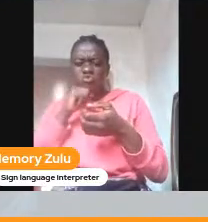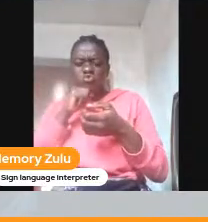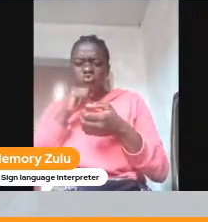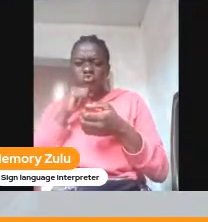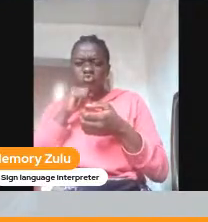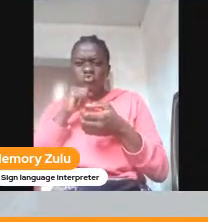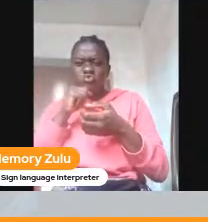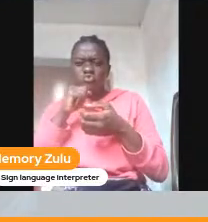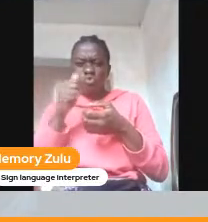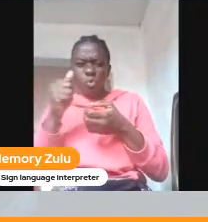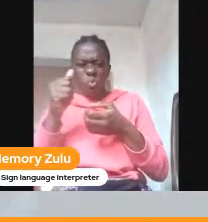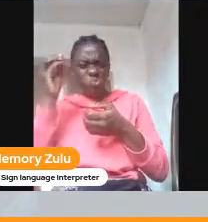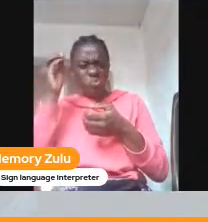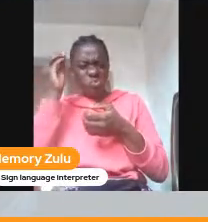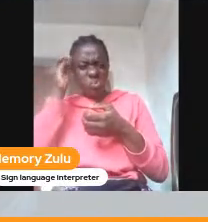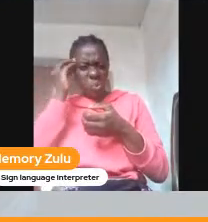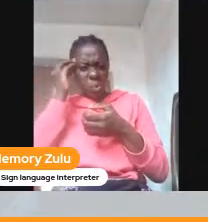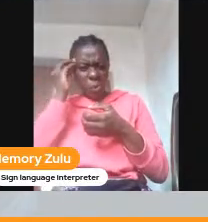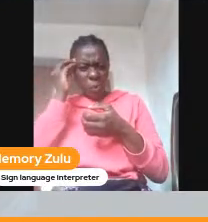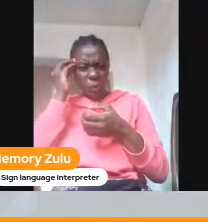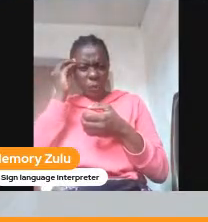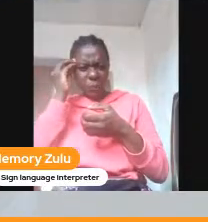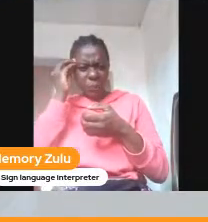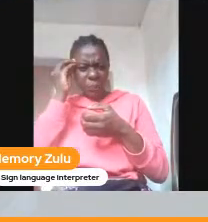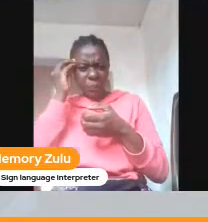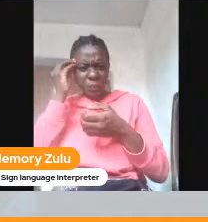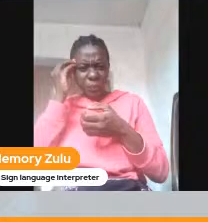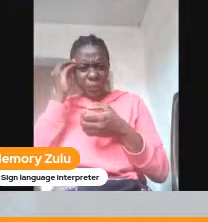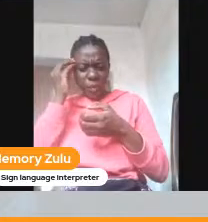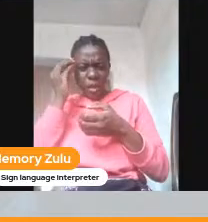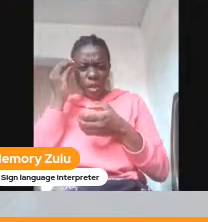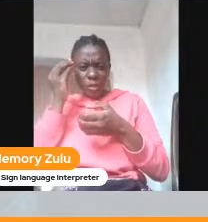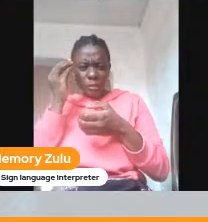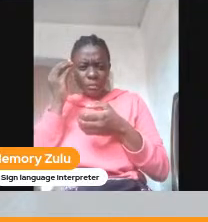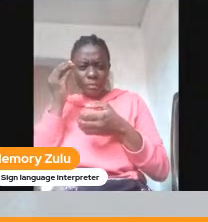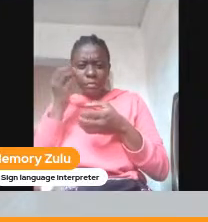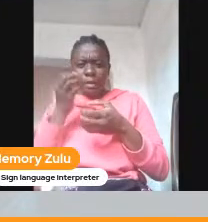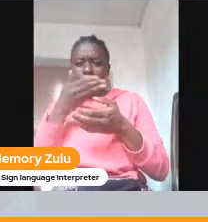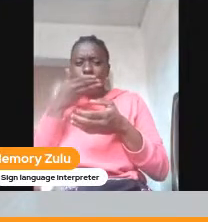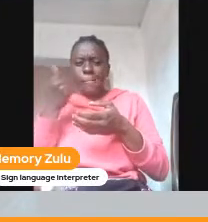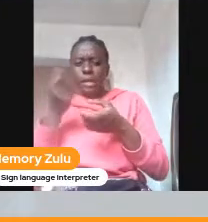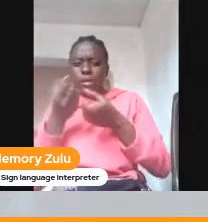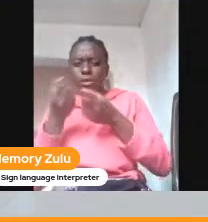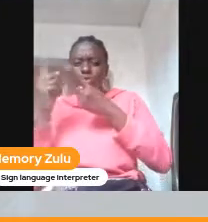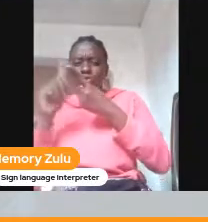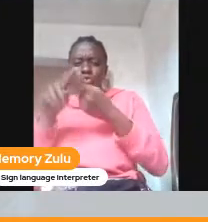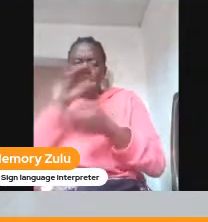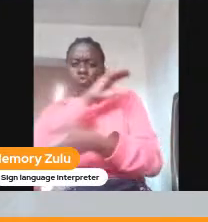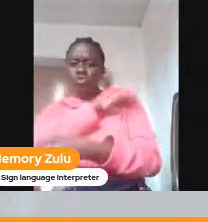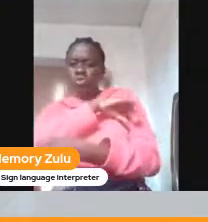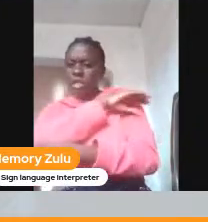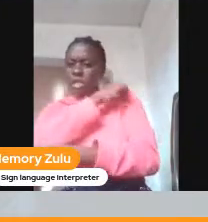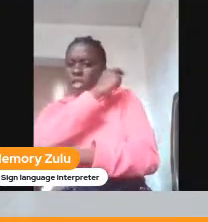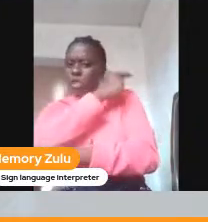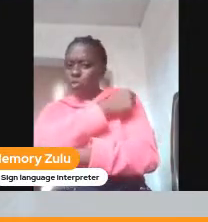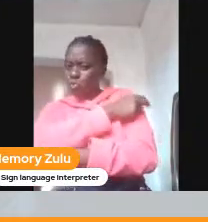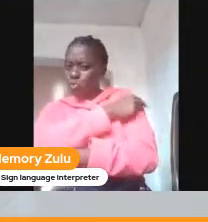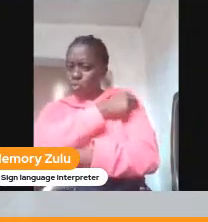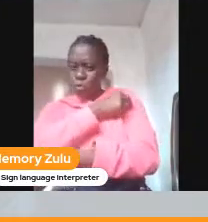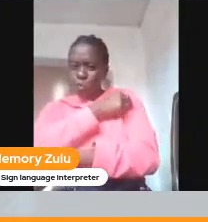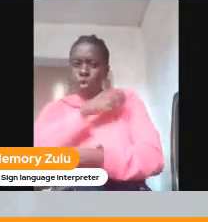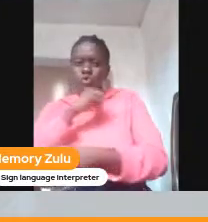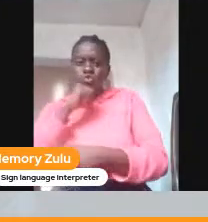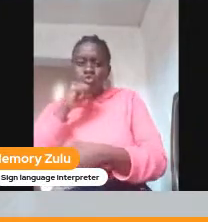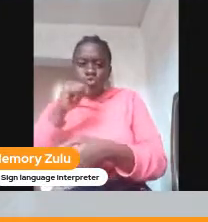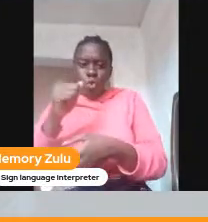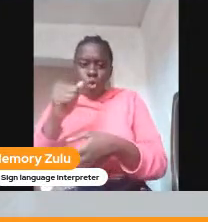was given this drug, you go and buy. Like we said, they have different names: syphilis, gonorrhea,